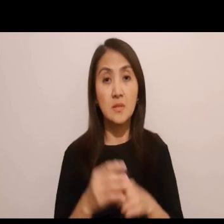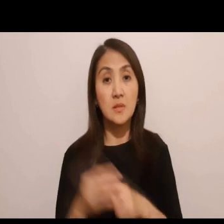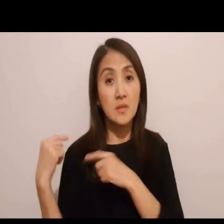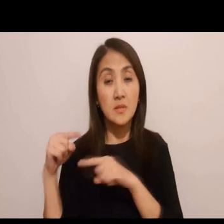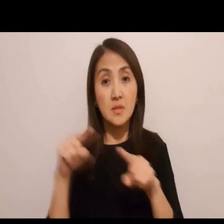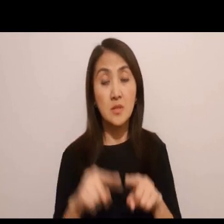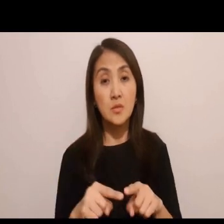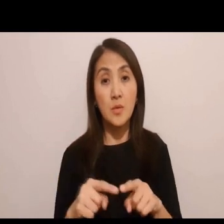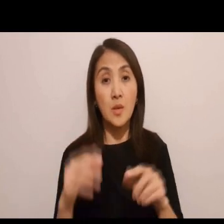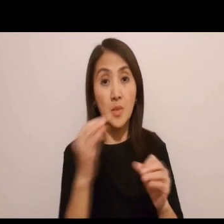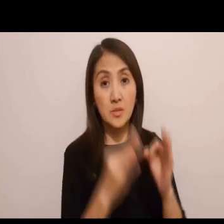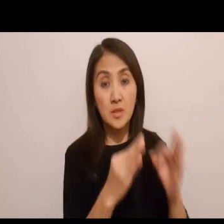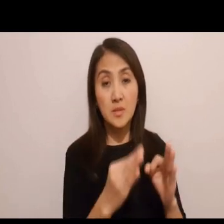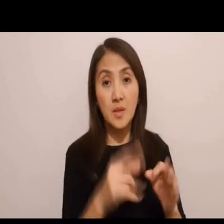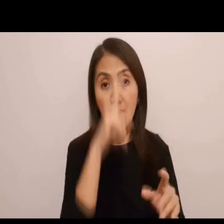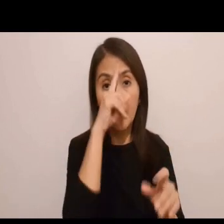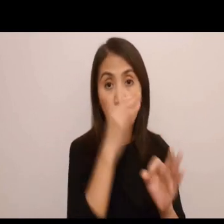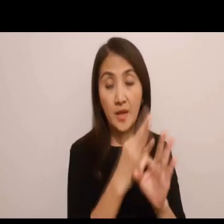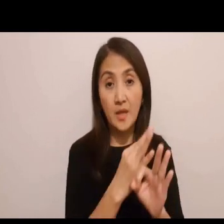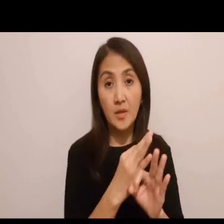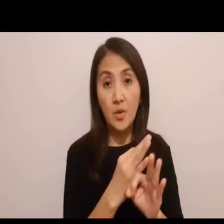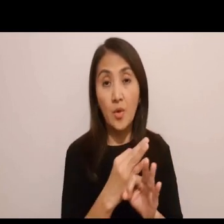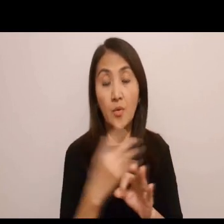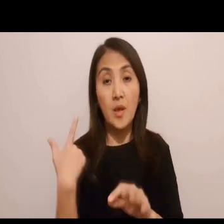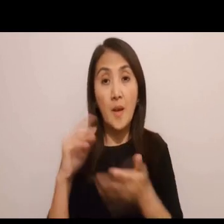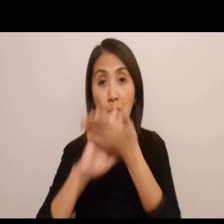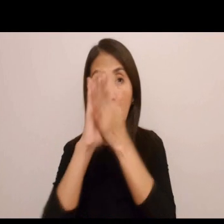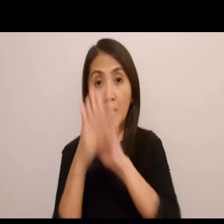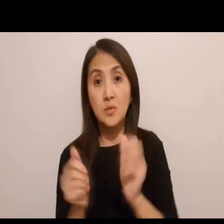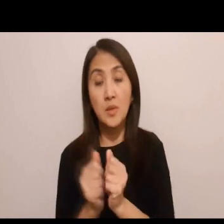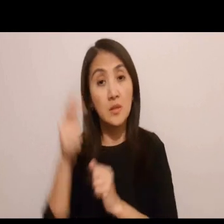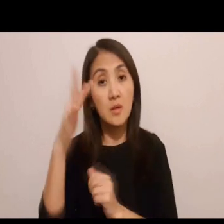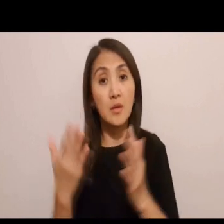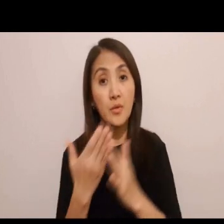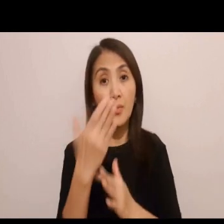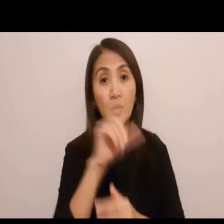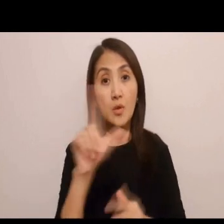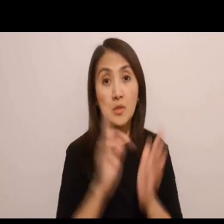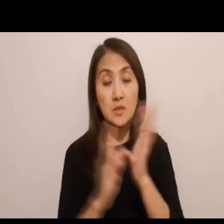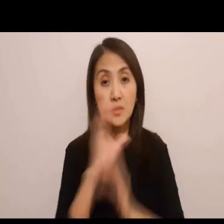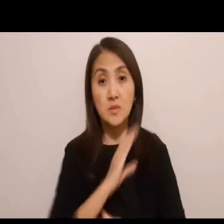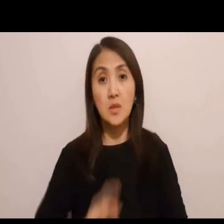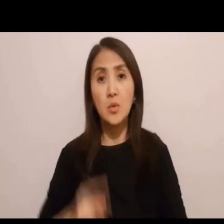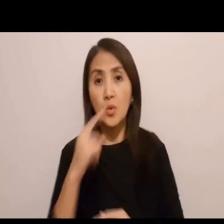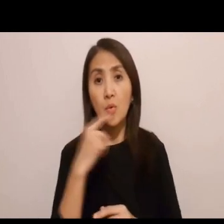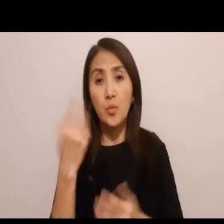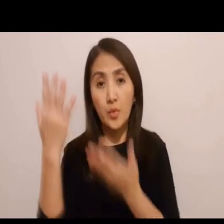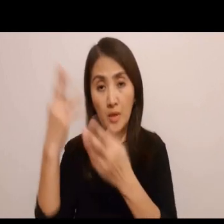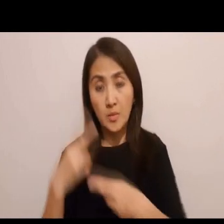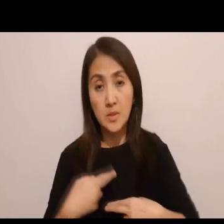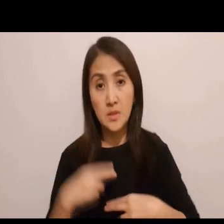Brothers and sisters, since we have been justified by faith, we have peace with God through our Lord Jesus